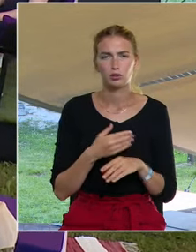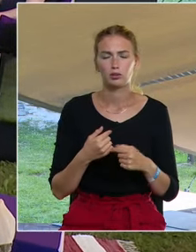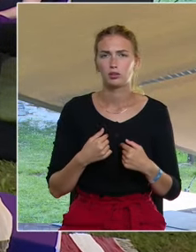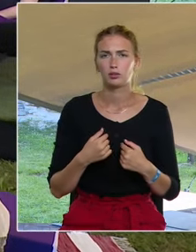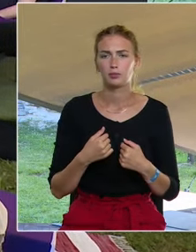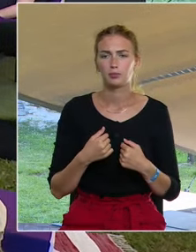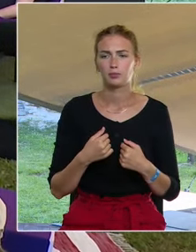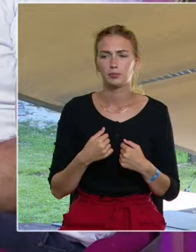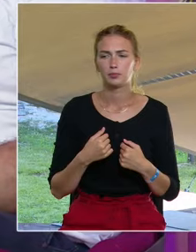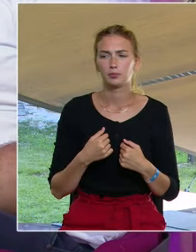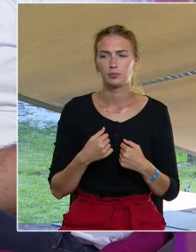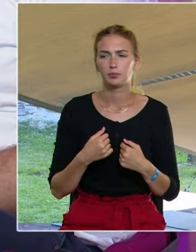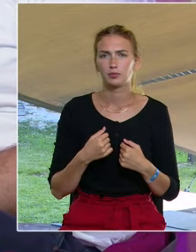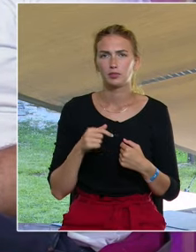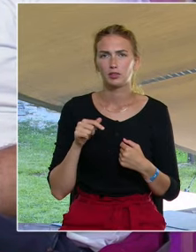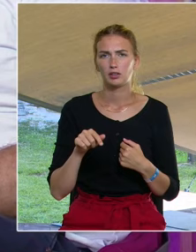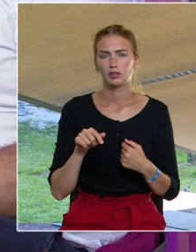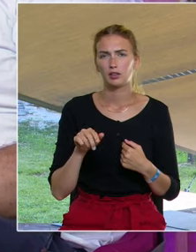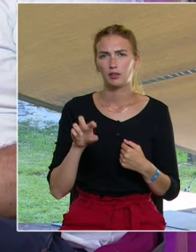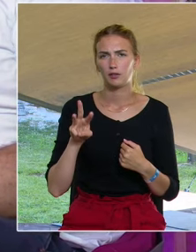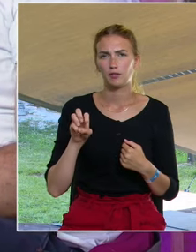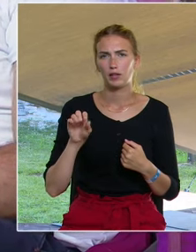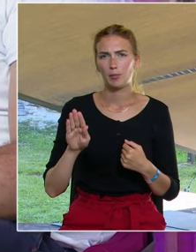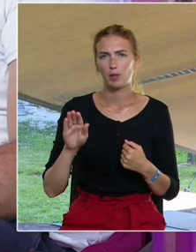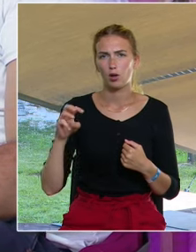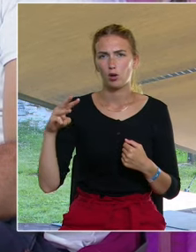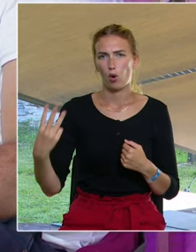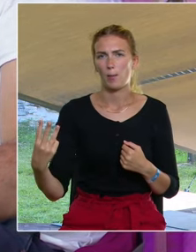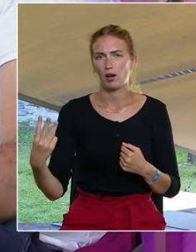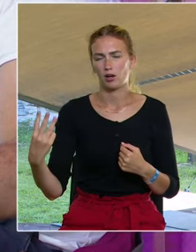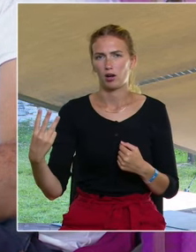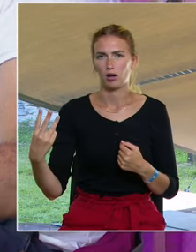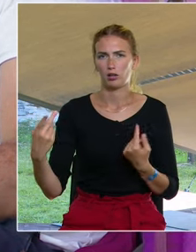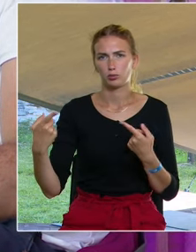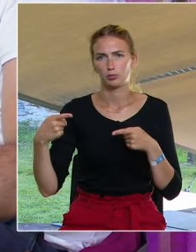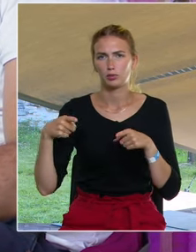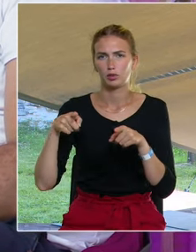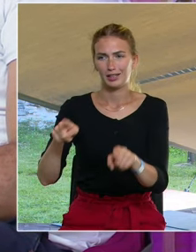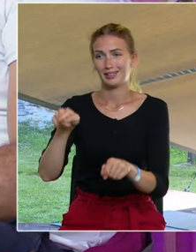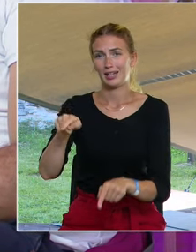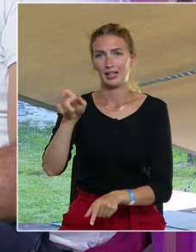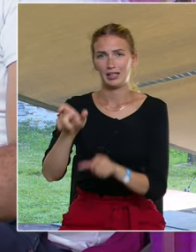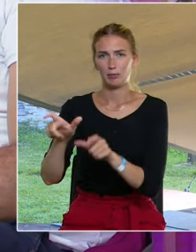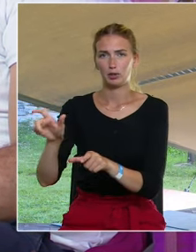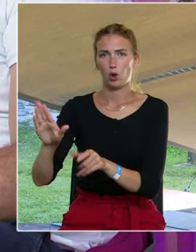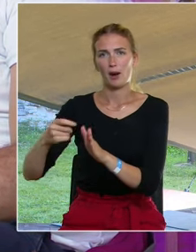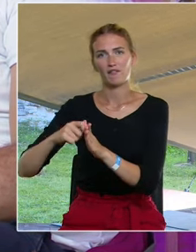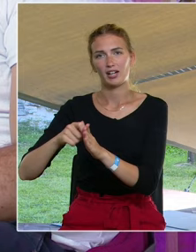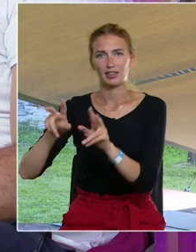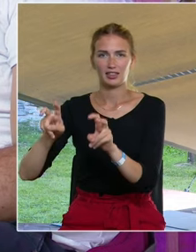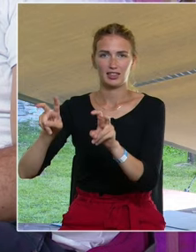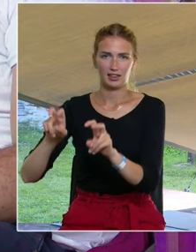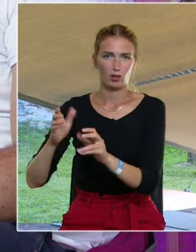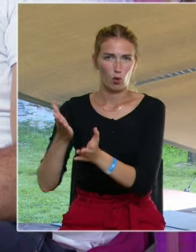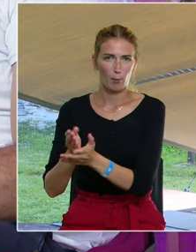of ultimate battleground of Web3, whether people can own their own tokens, or if it's going to